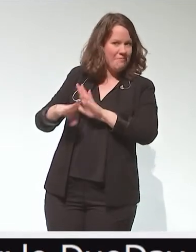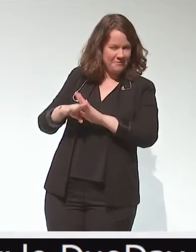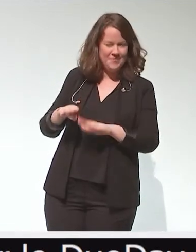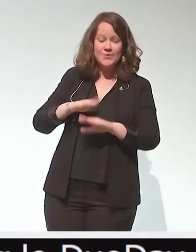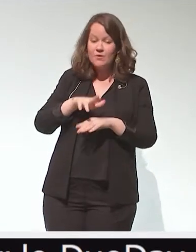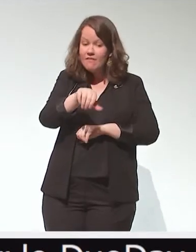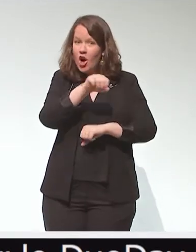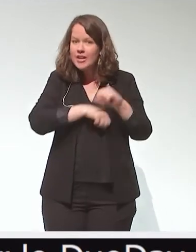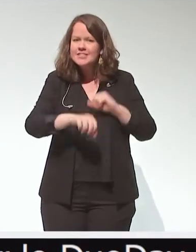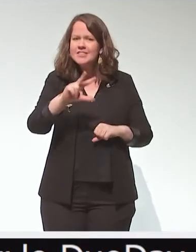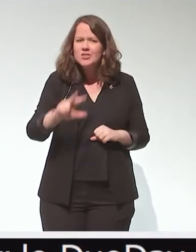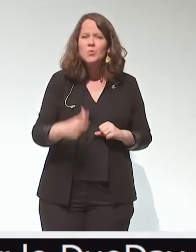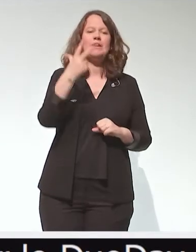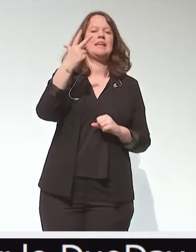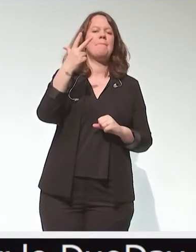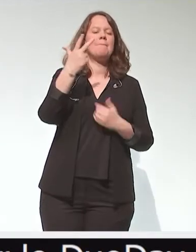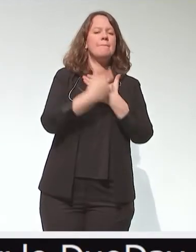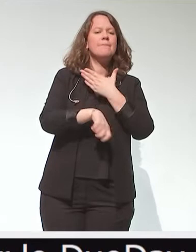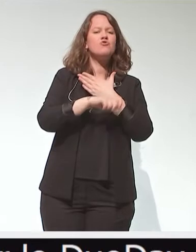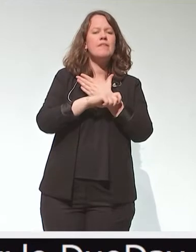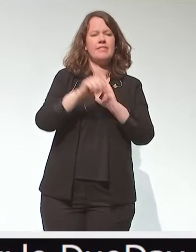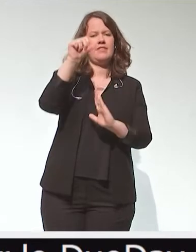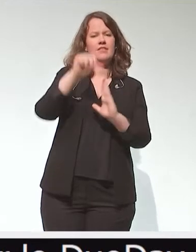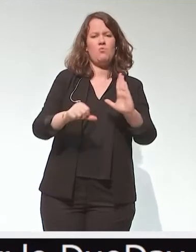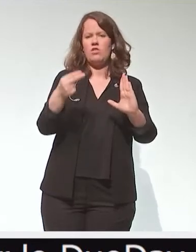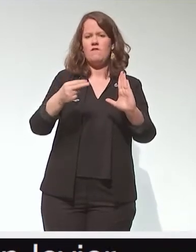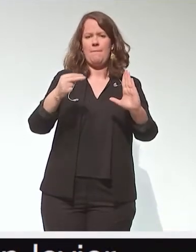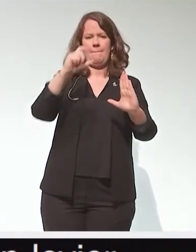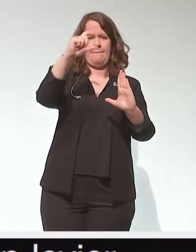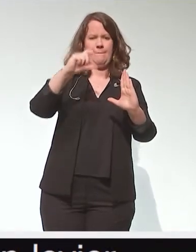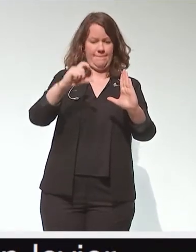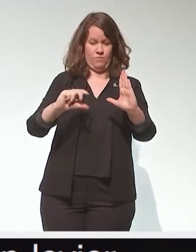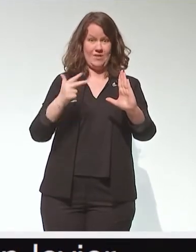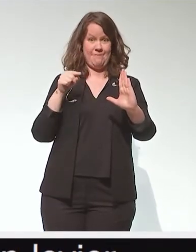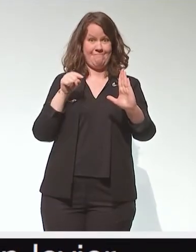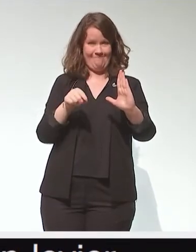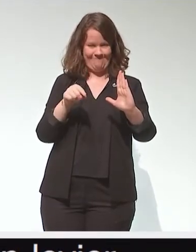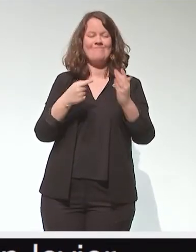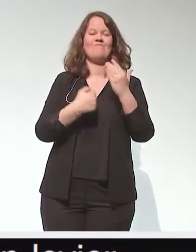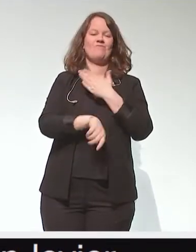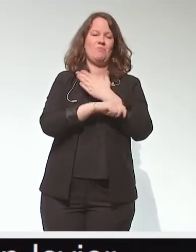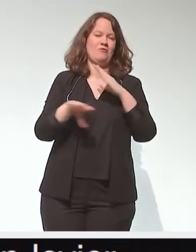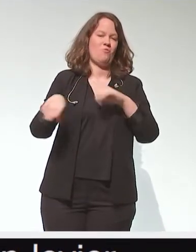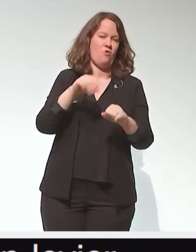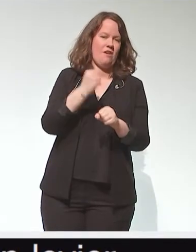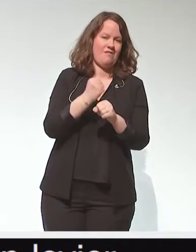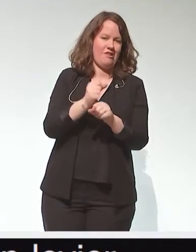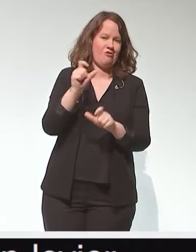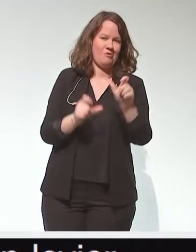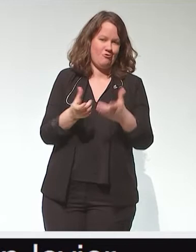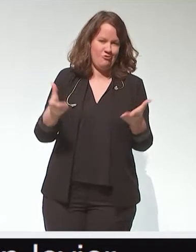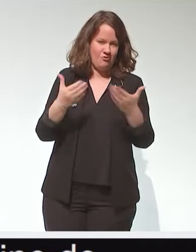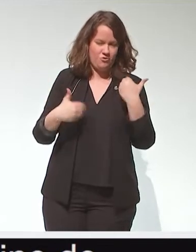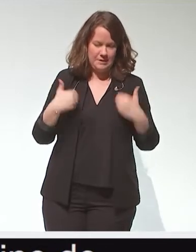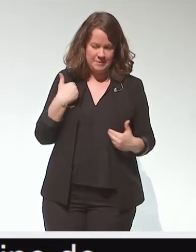And also, we have a special week for PWD employment. It is the 3rd week of November. We need to intensify